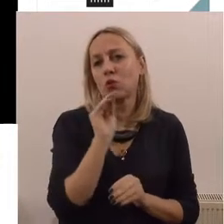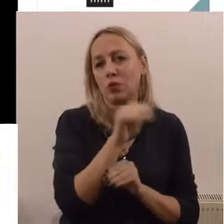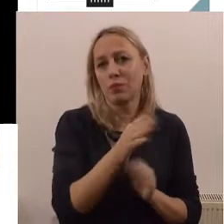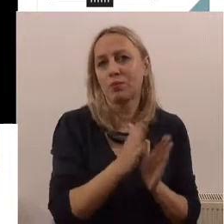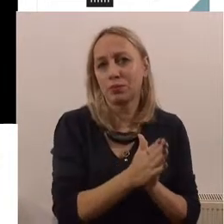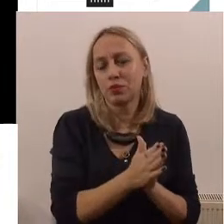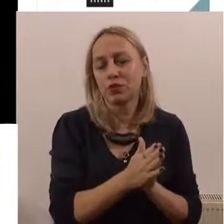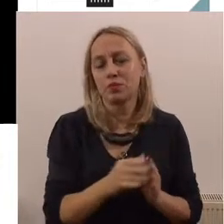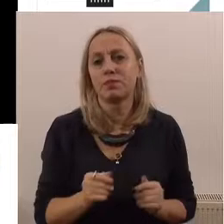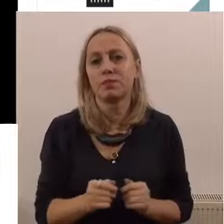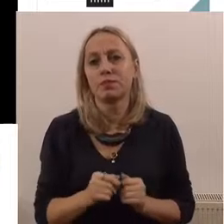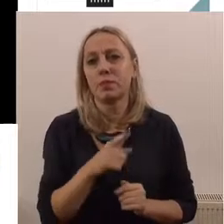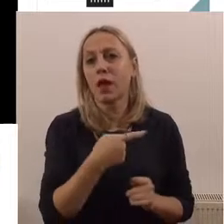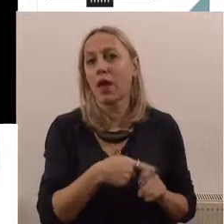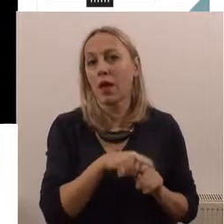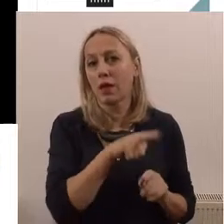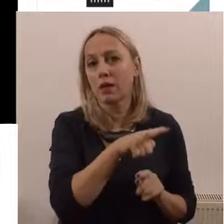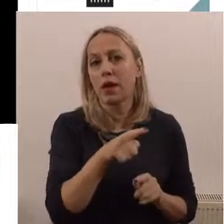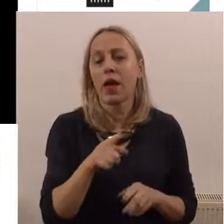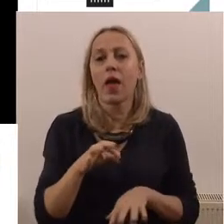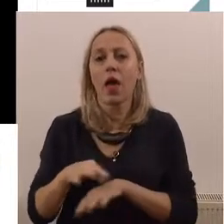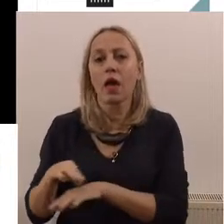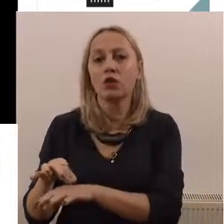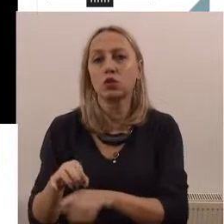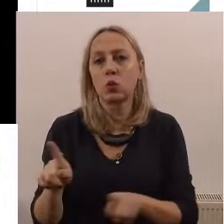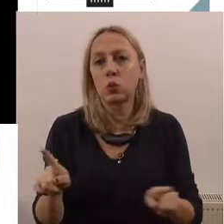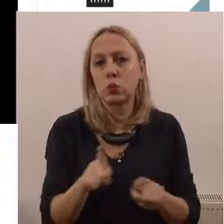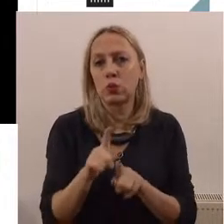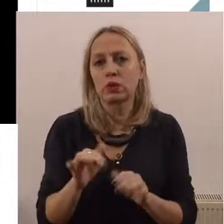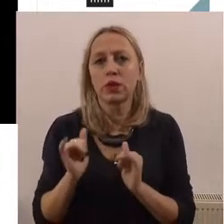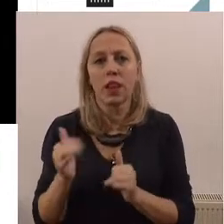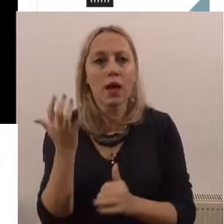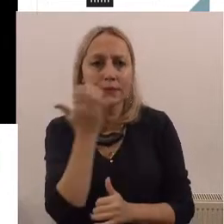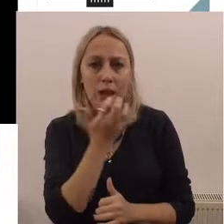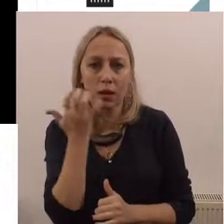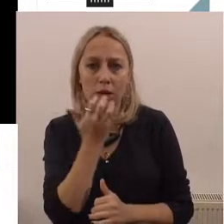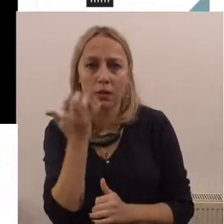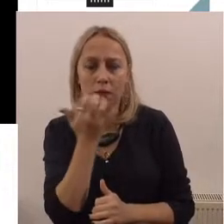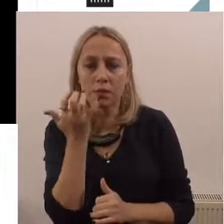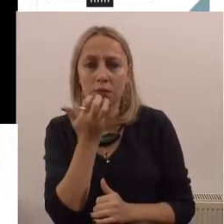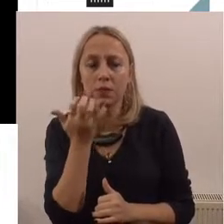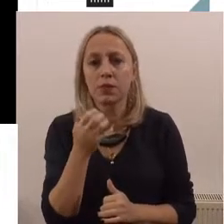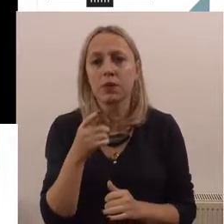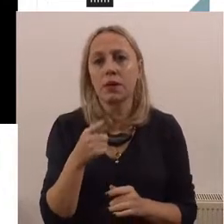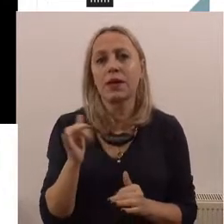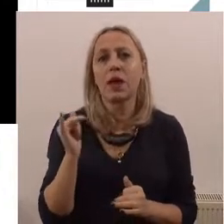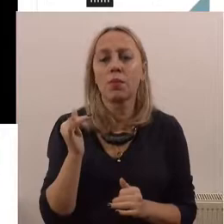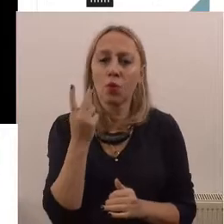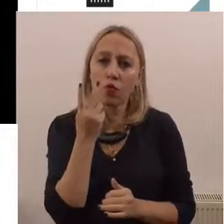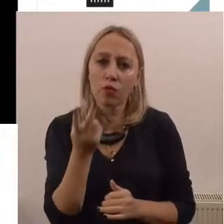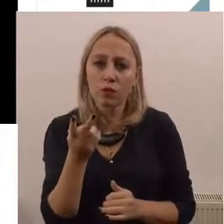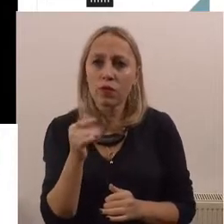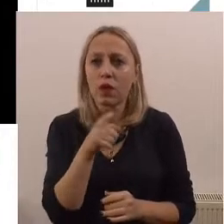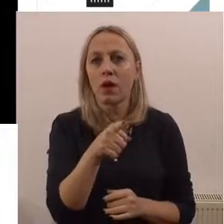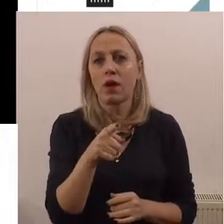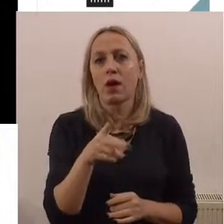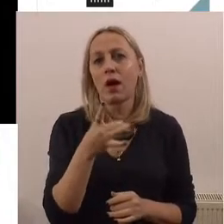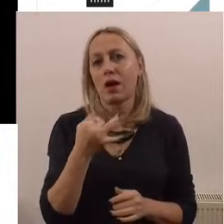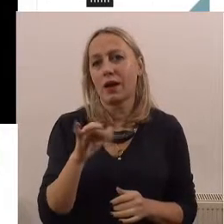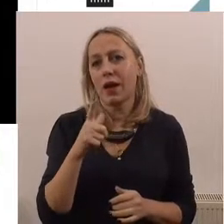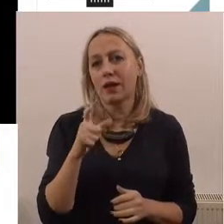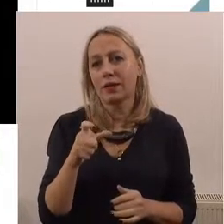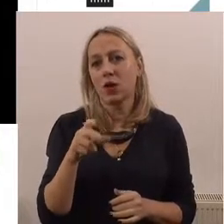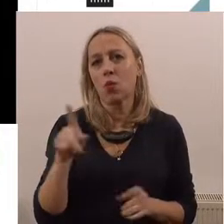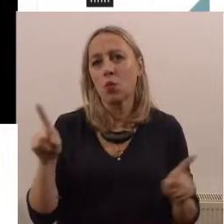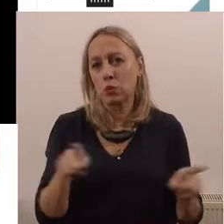Another picture, please. Another photo, please. And this is a tour for